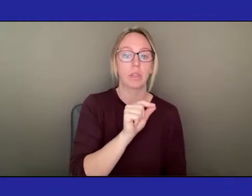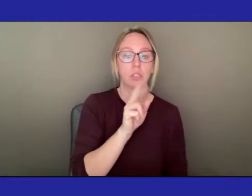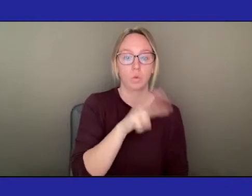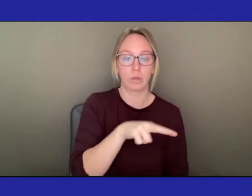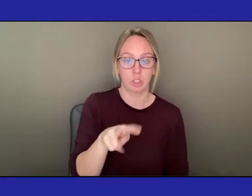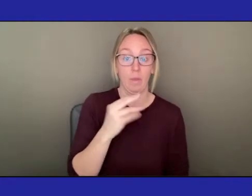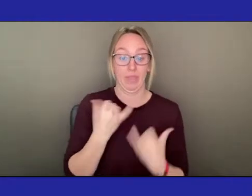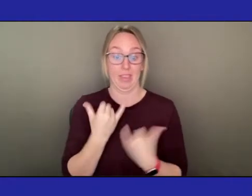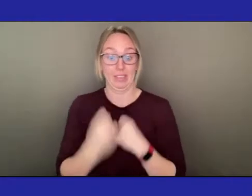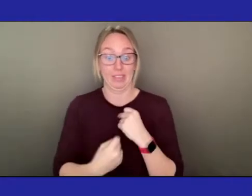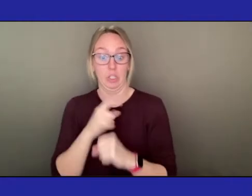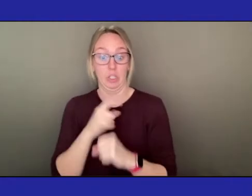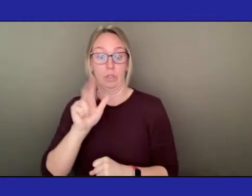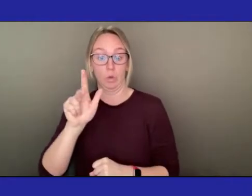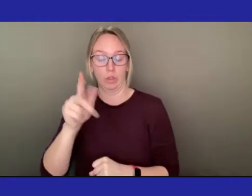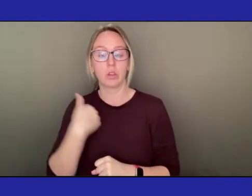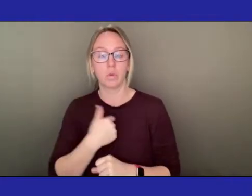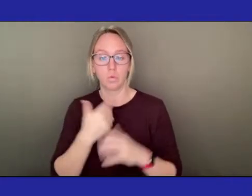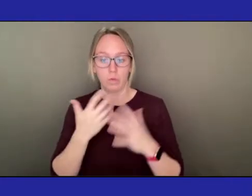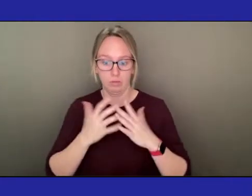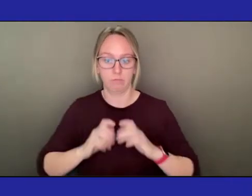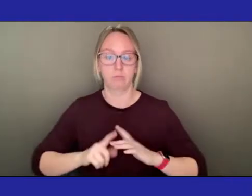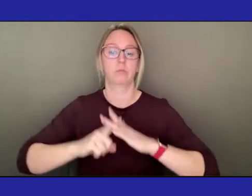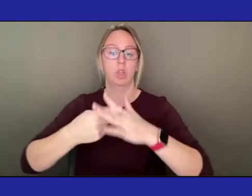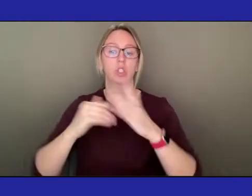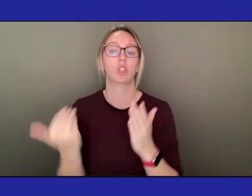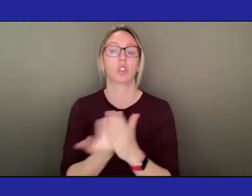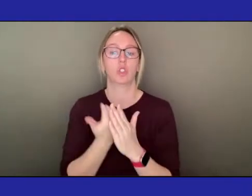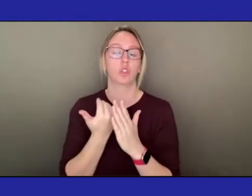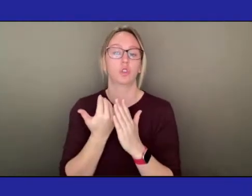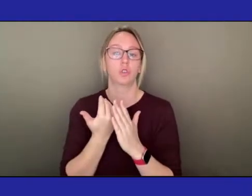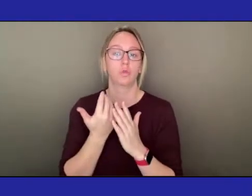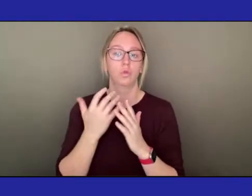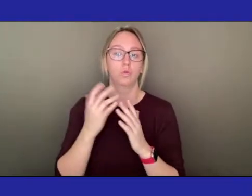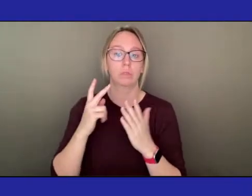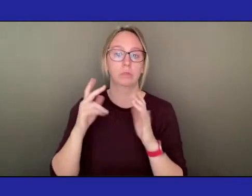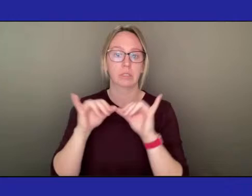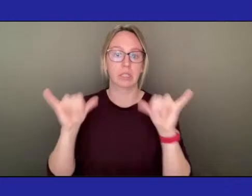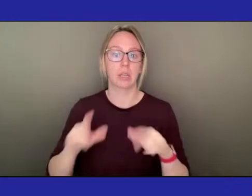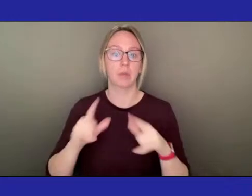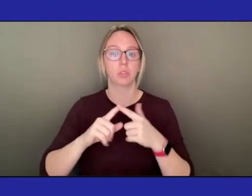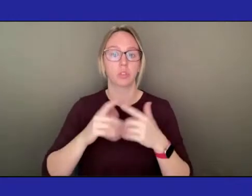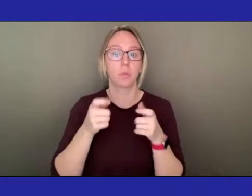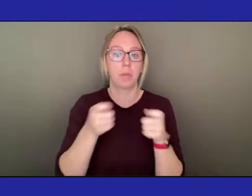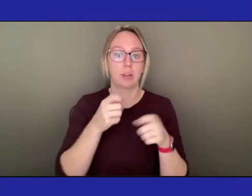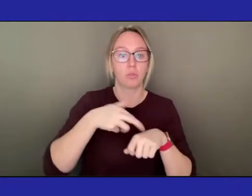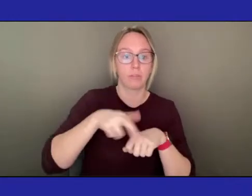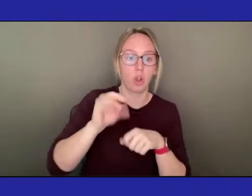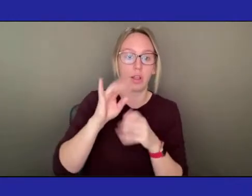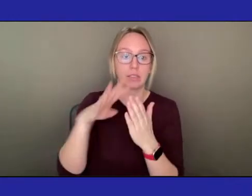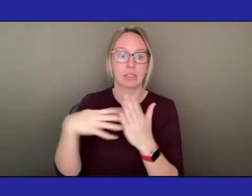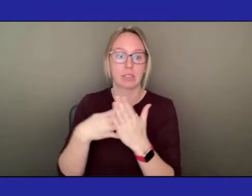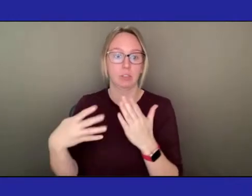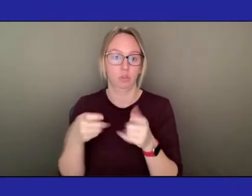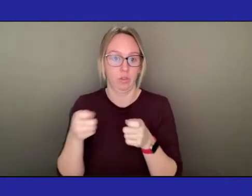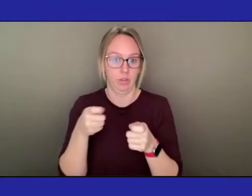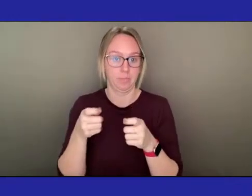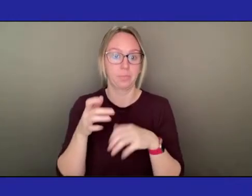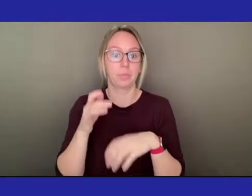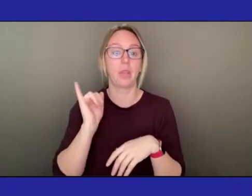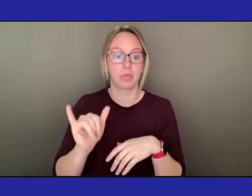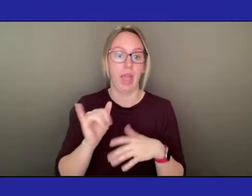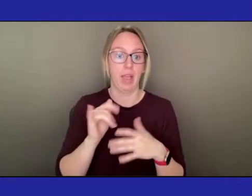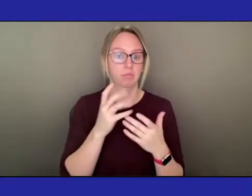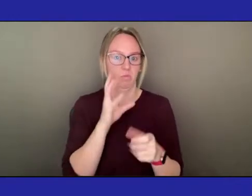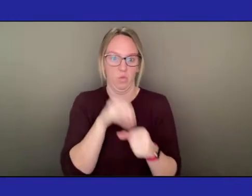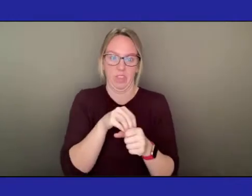new system to manage referrals and scheduling that lives right in our EMR. That allows providers to place direct referrals, and it provides